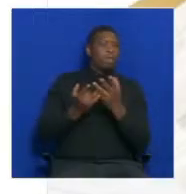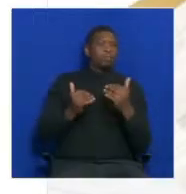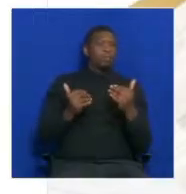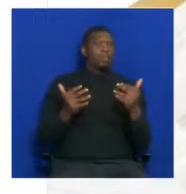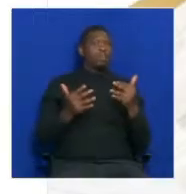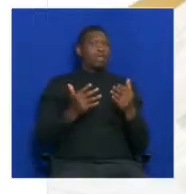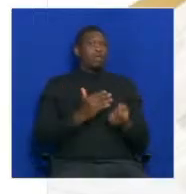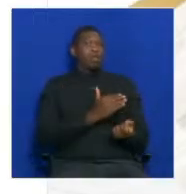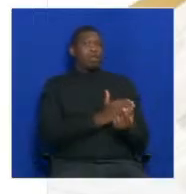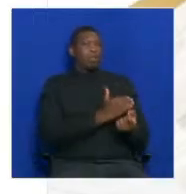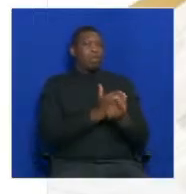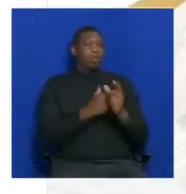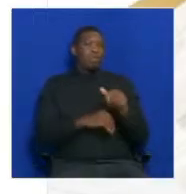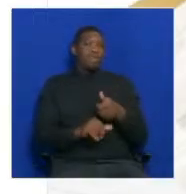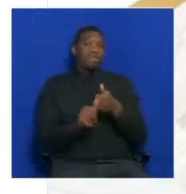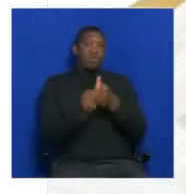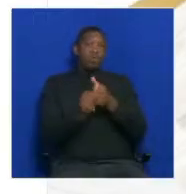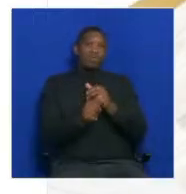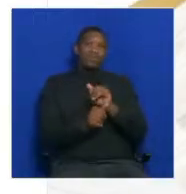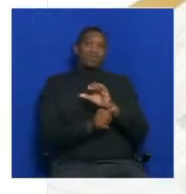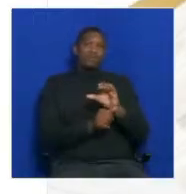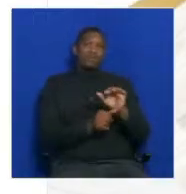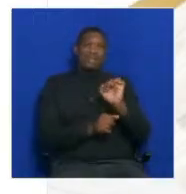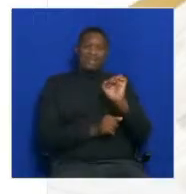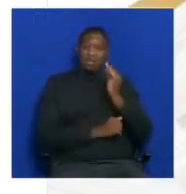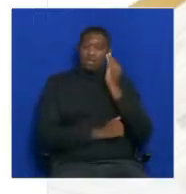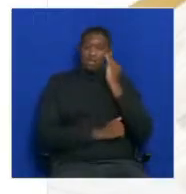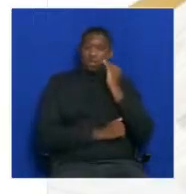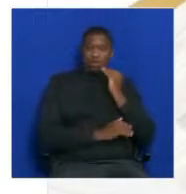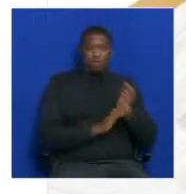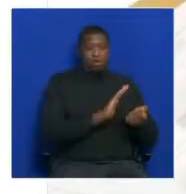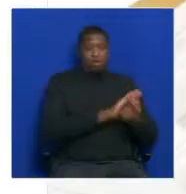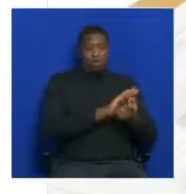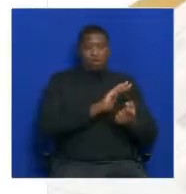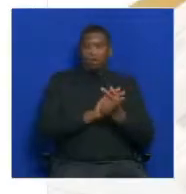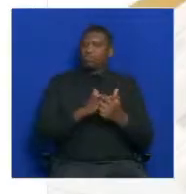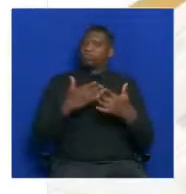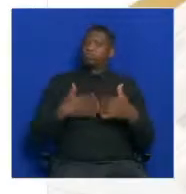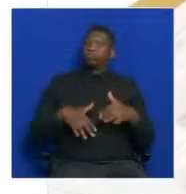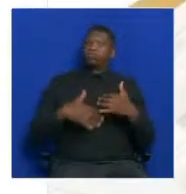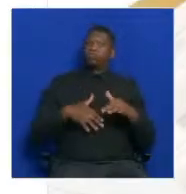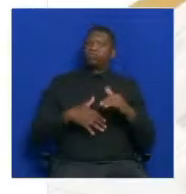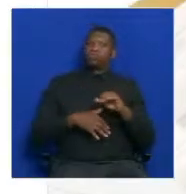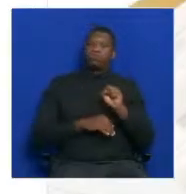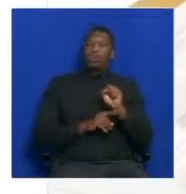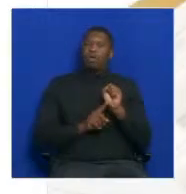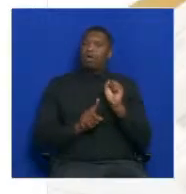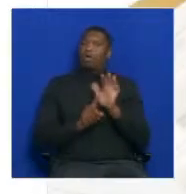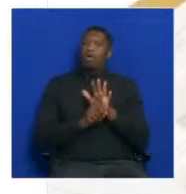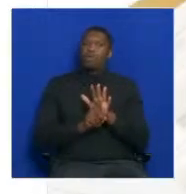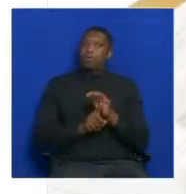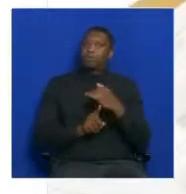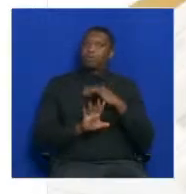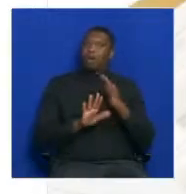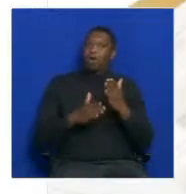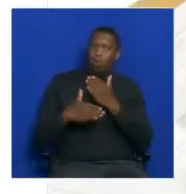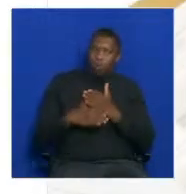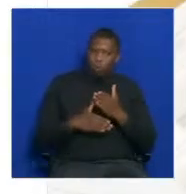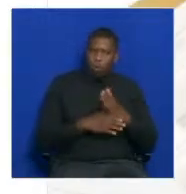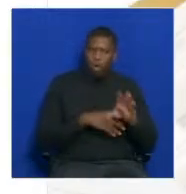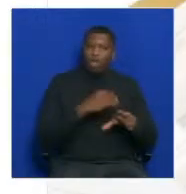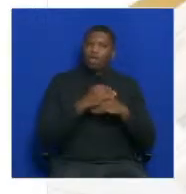arrest. That experience had affected how I approach my work and my own safety. In